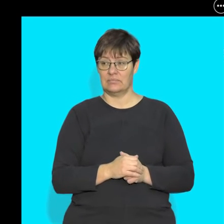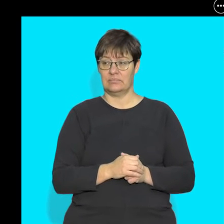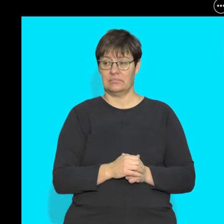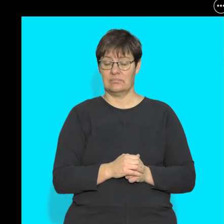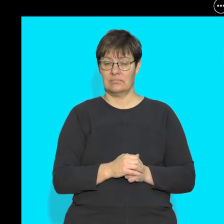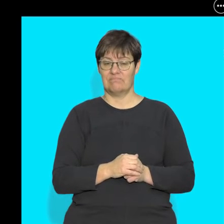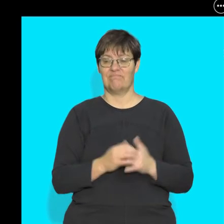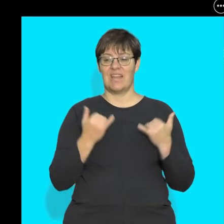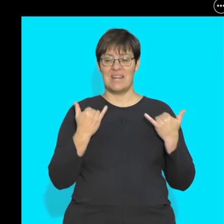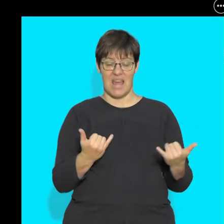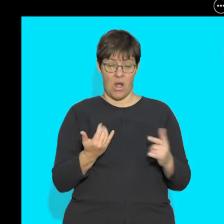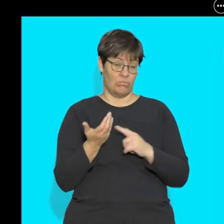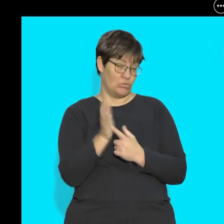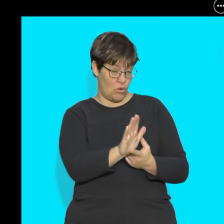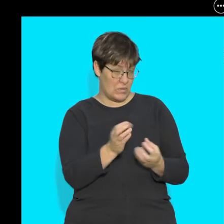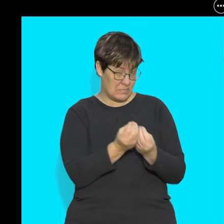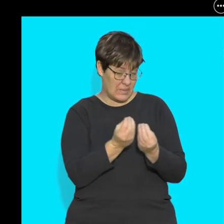Okay, now I want to show you a trick.